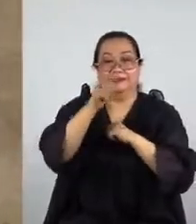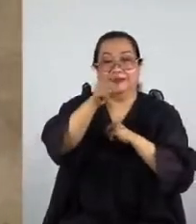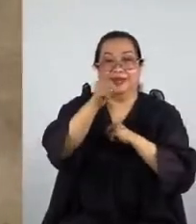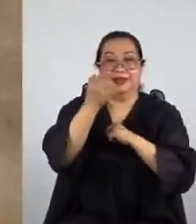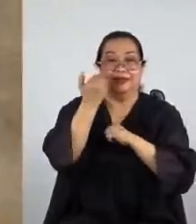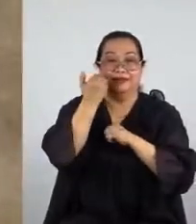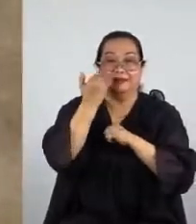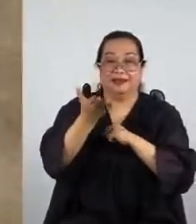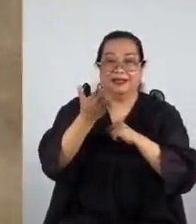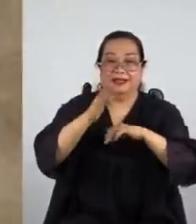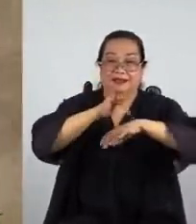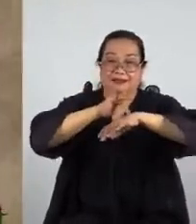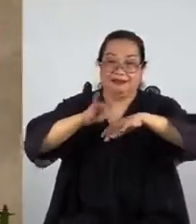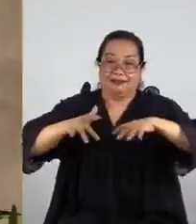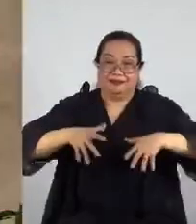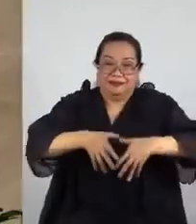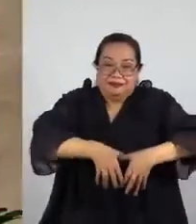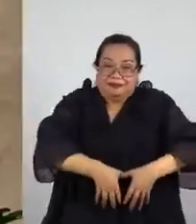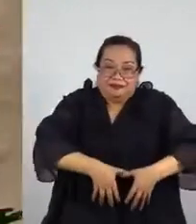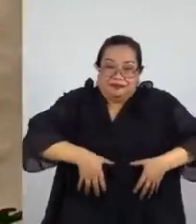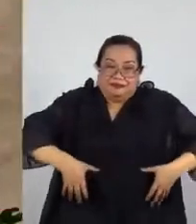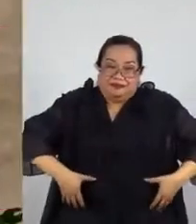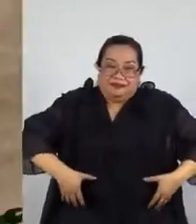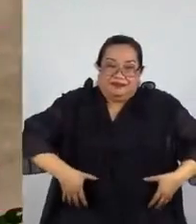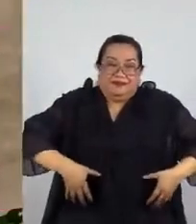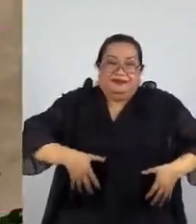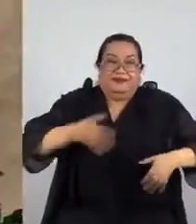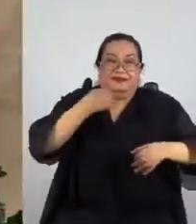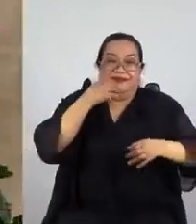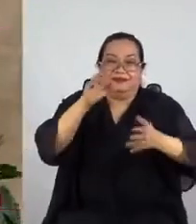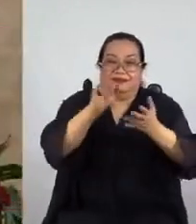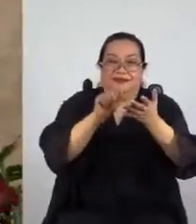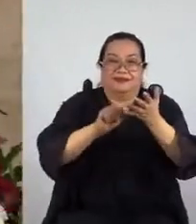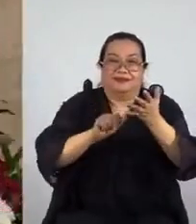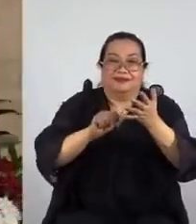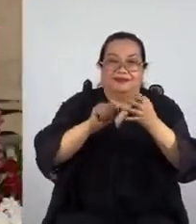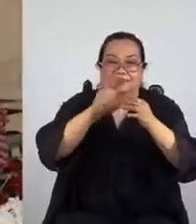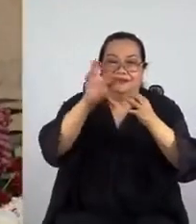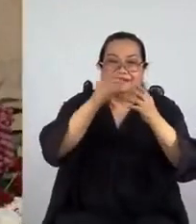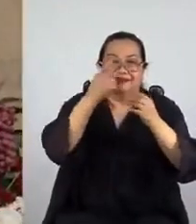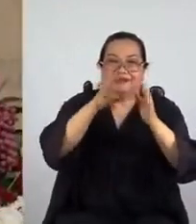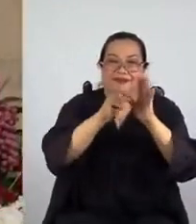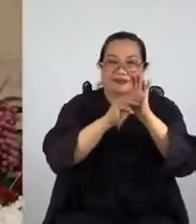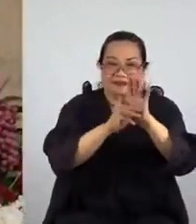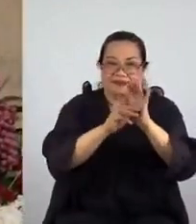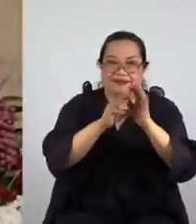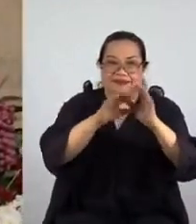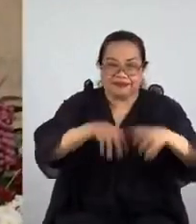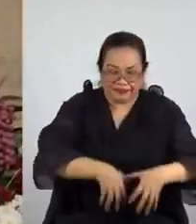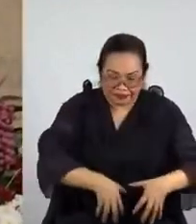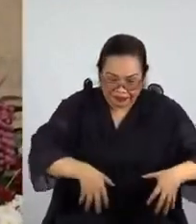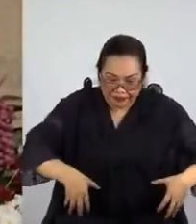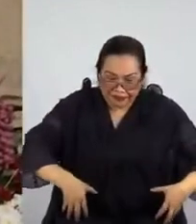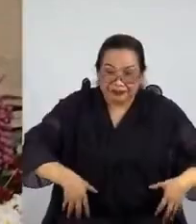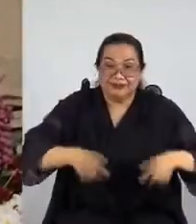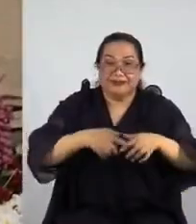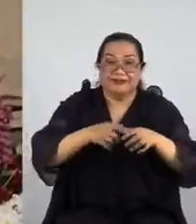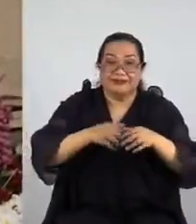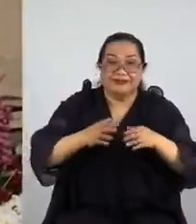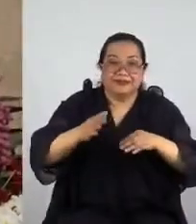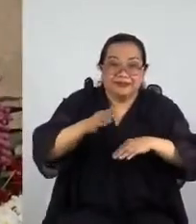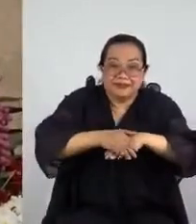naked. Actually, they say that the artists were just trying to be very modest by covering Jesus Christ with this